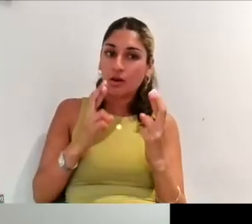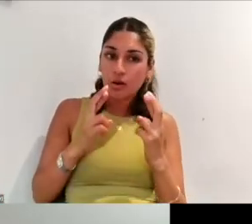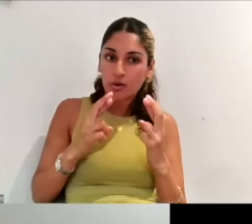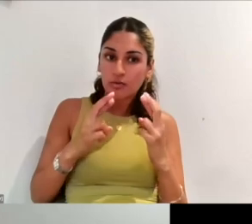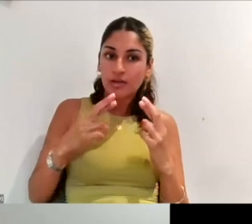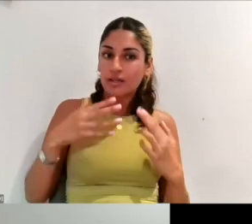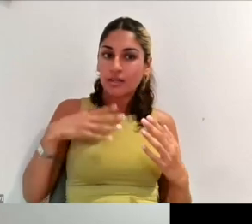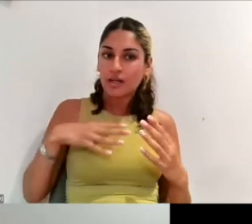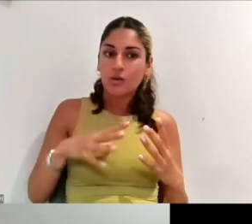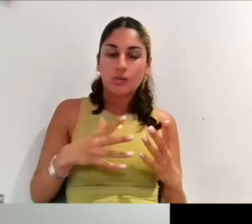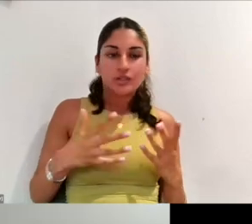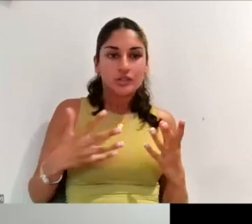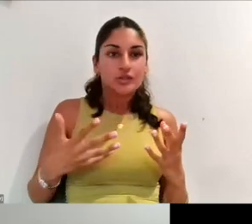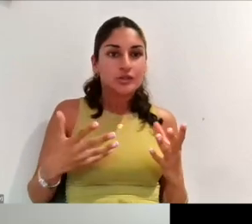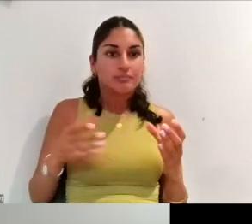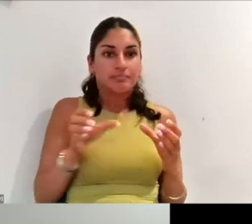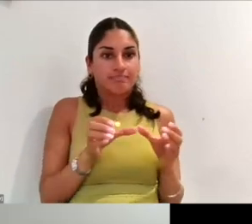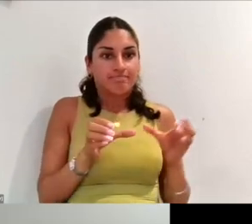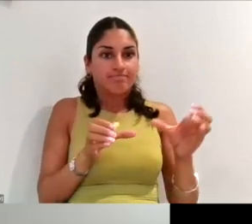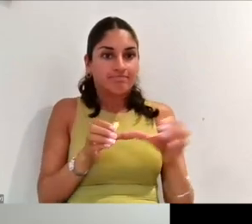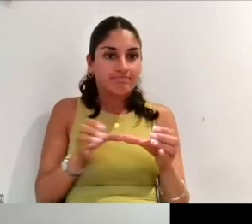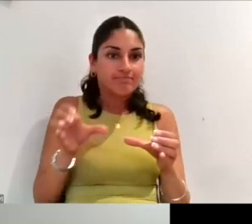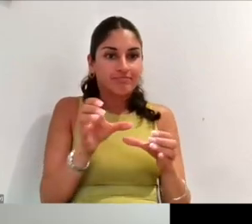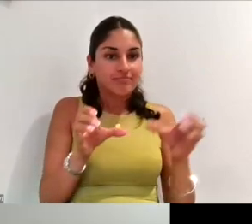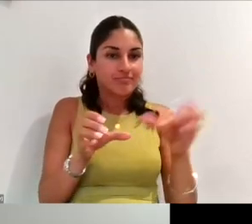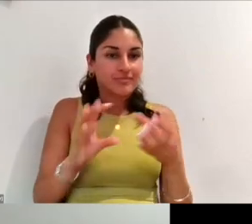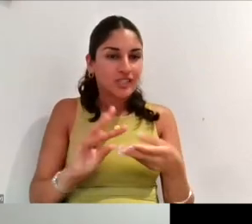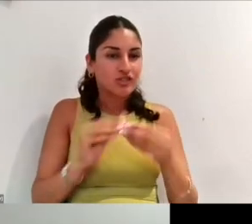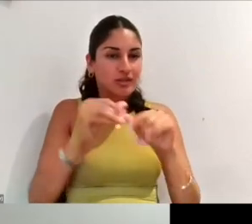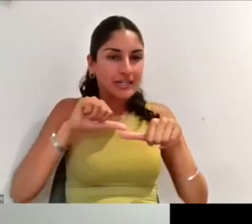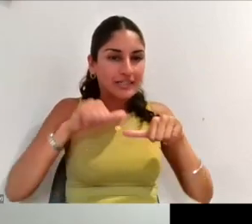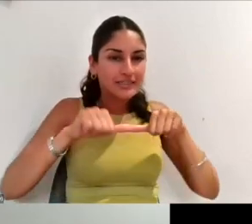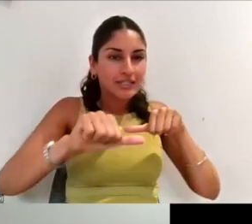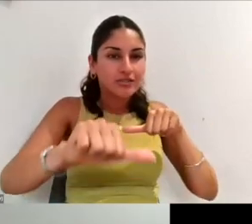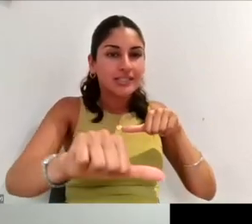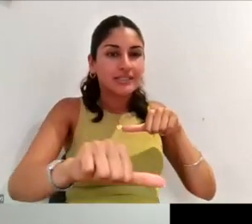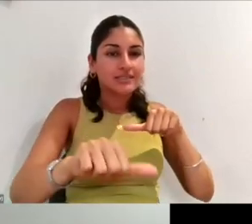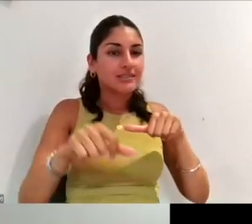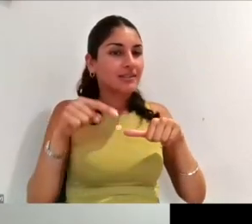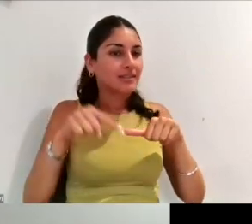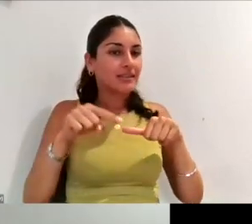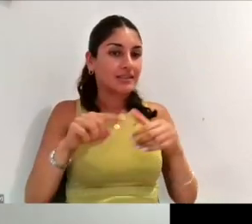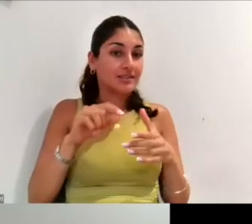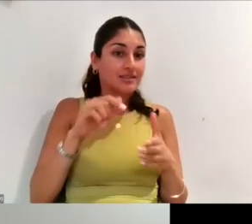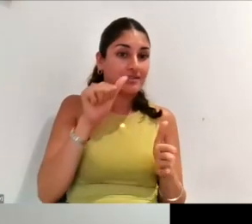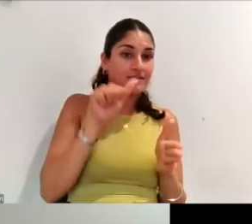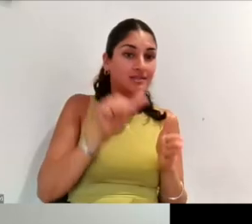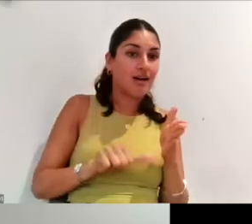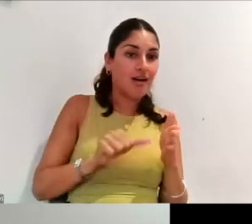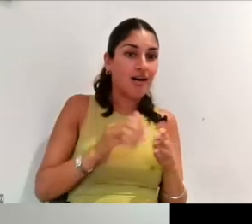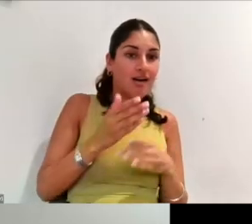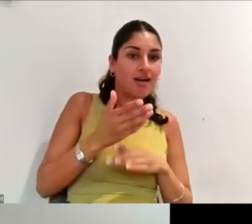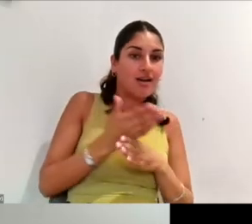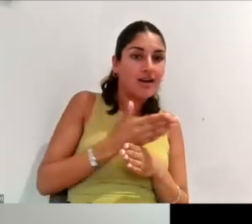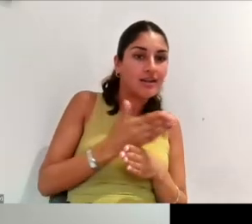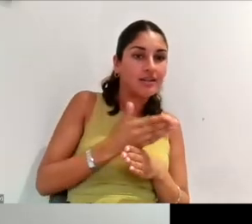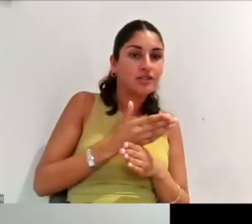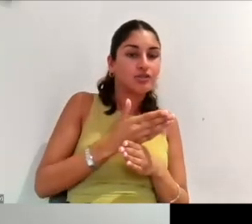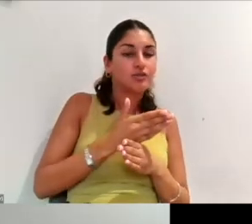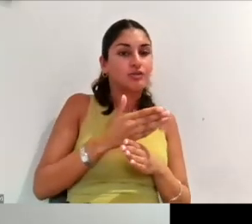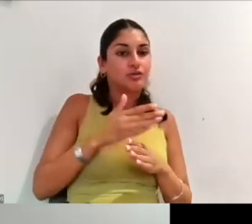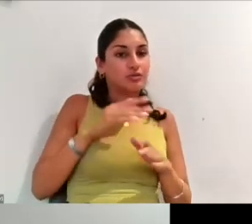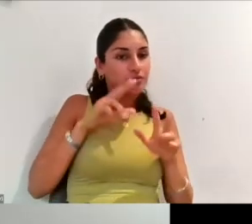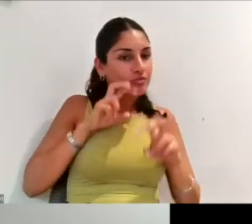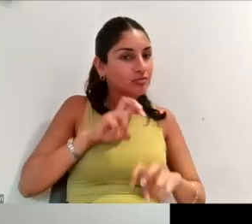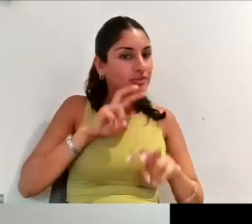put it together, still working out the logistics. So, yeah, this was like sort of an initial research phase,